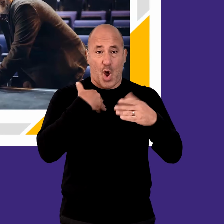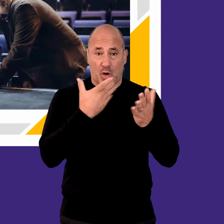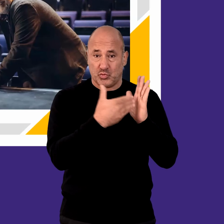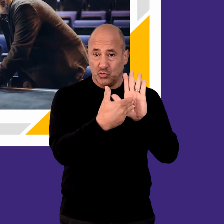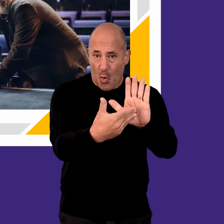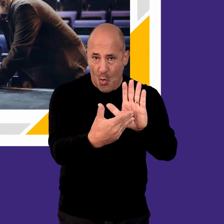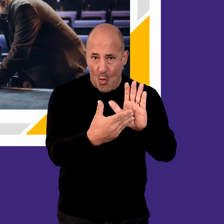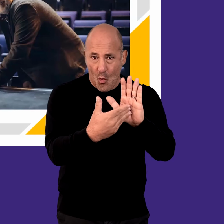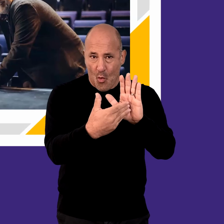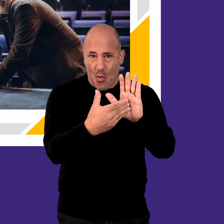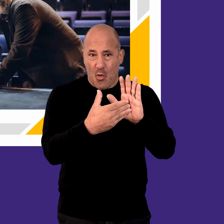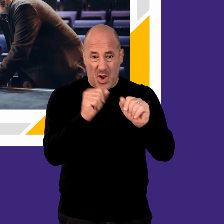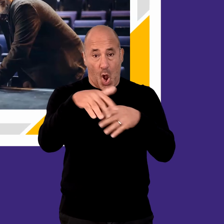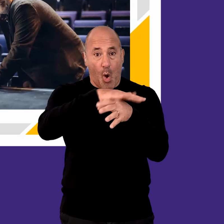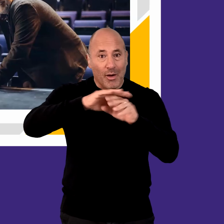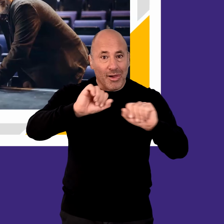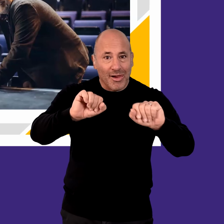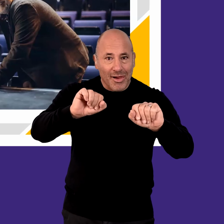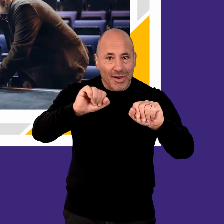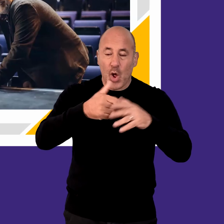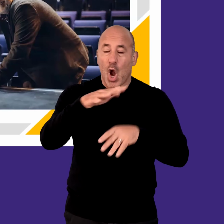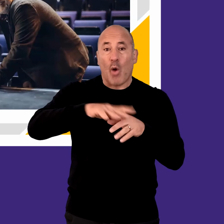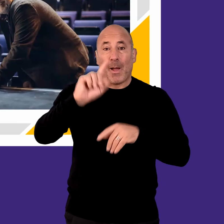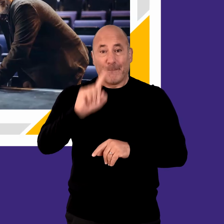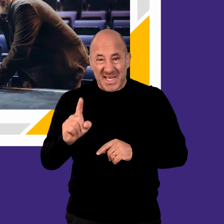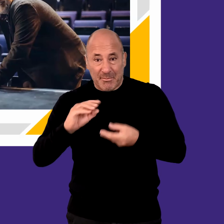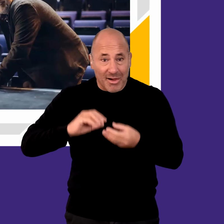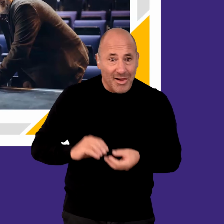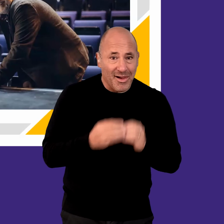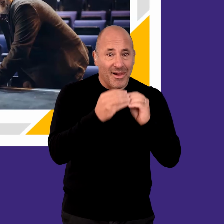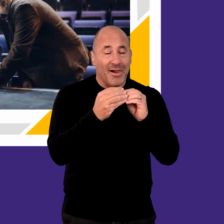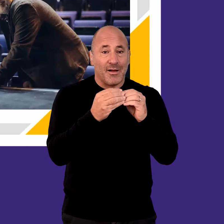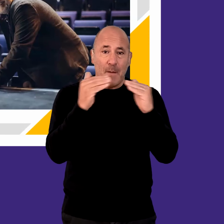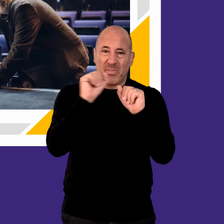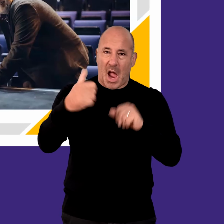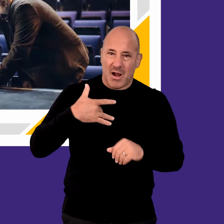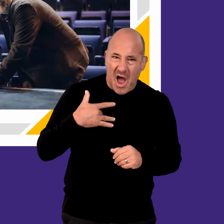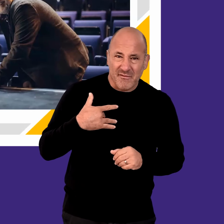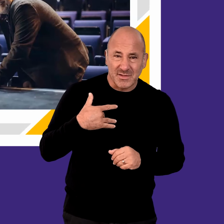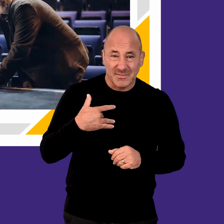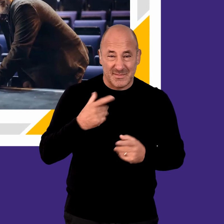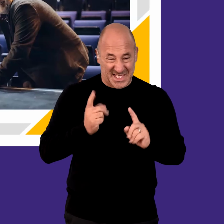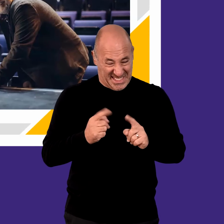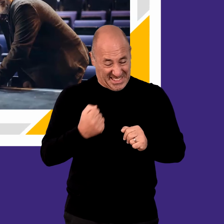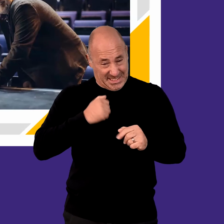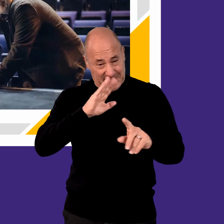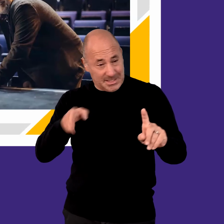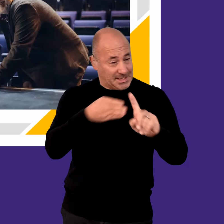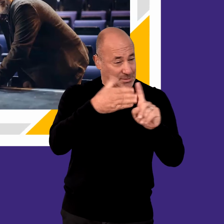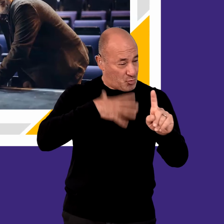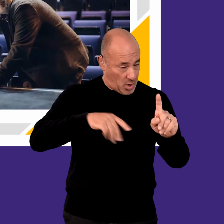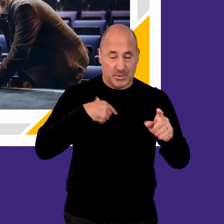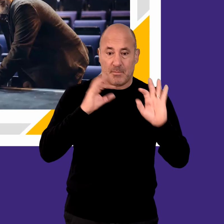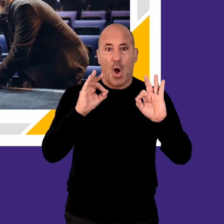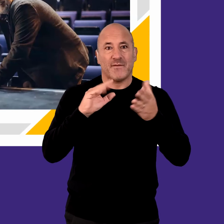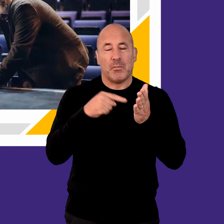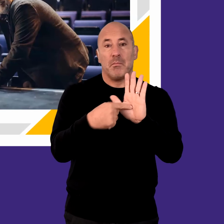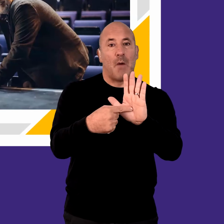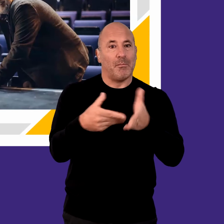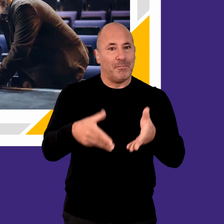their work that's made locally for and by local people, reflective of their lives, which is exactly what our artistic course is about.